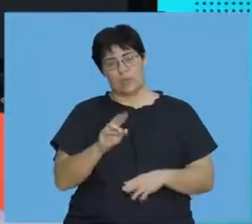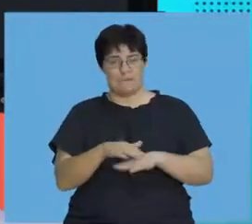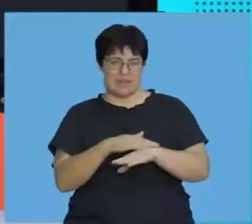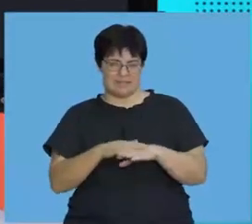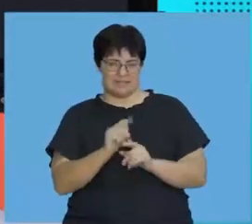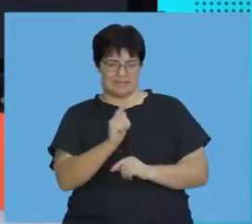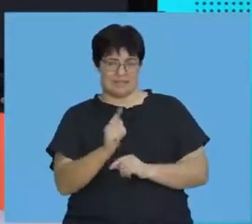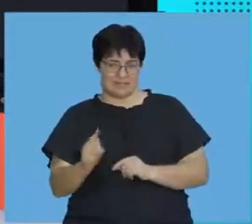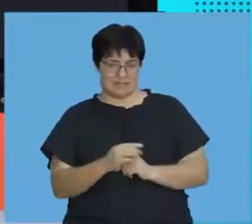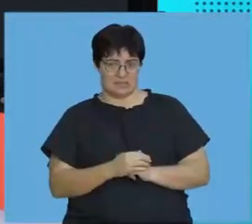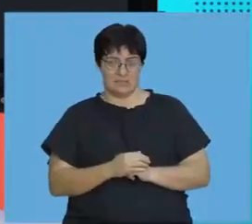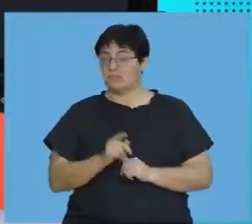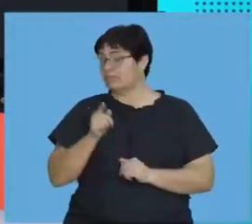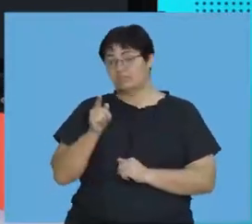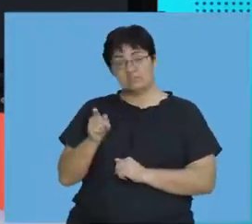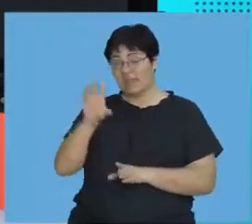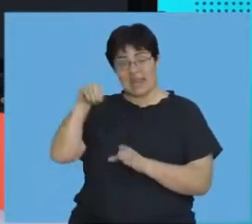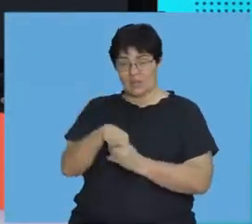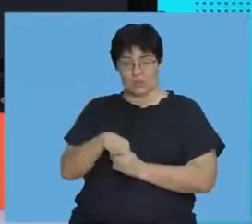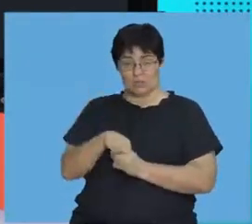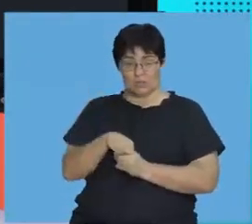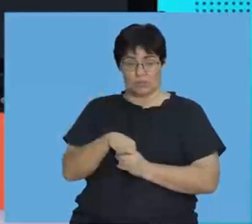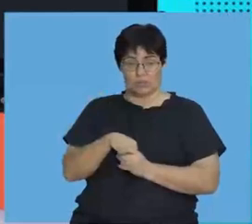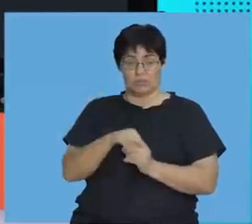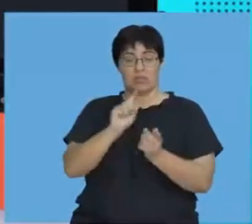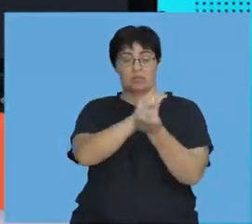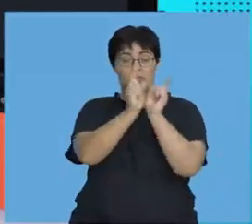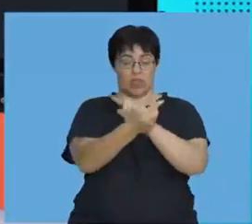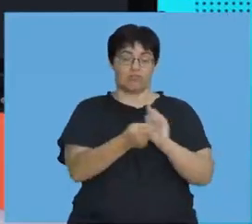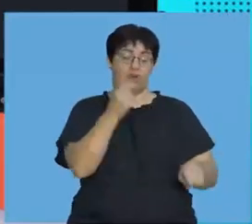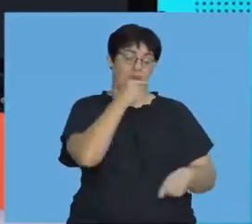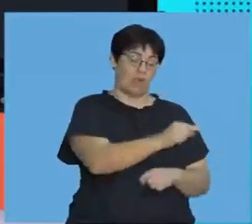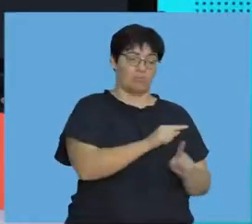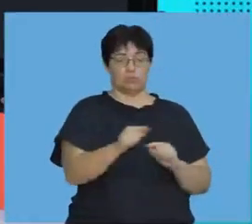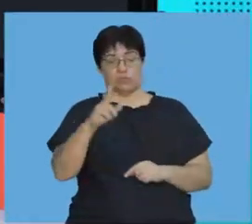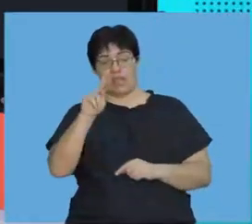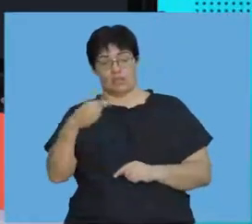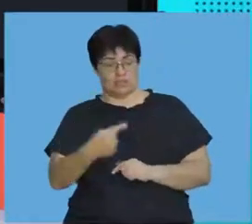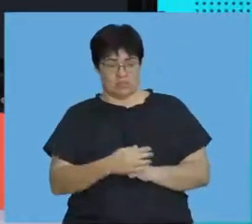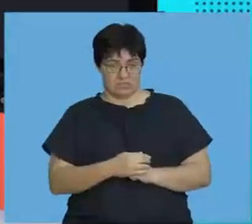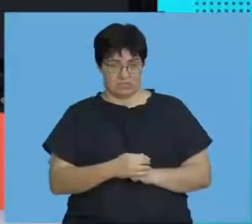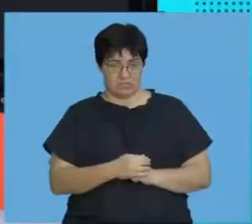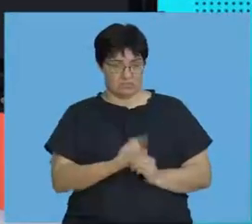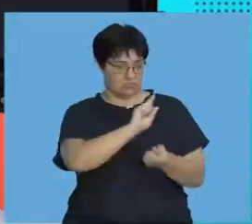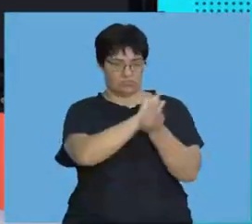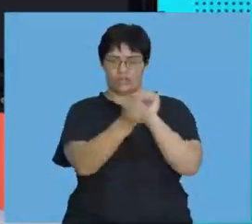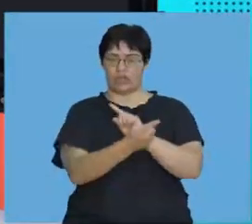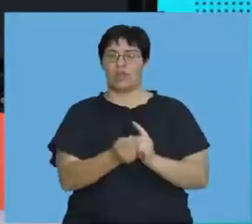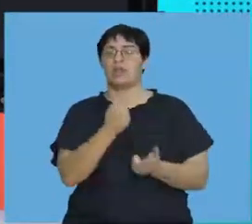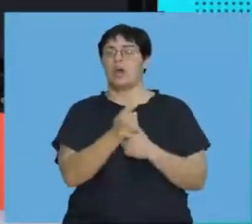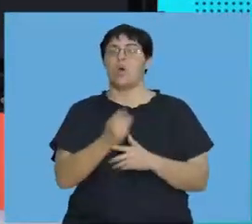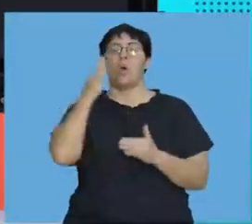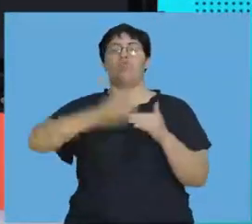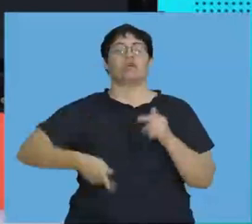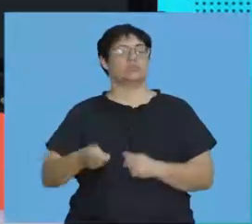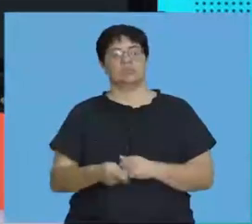at least two decimal places. That doesn't include conversions, okay? So I can't convert this and now round